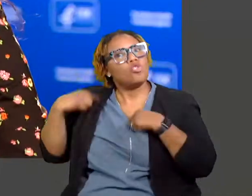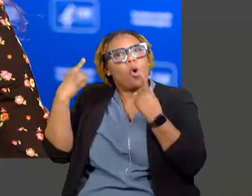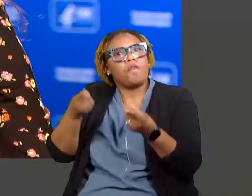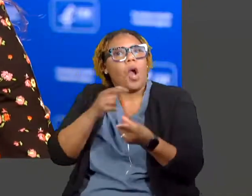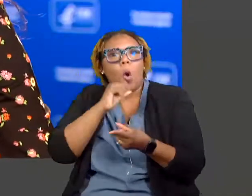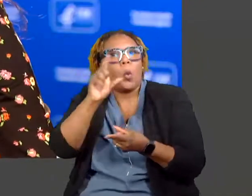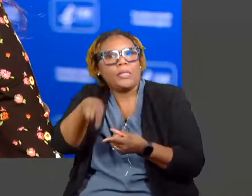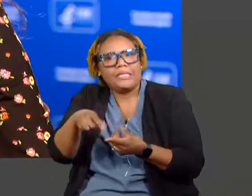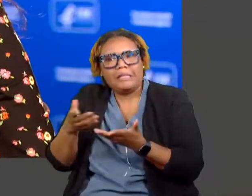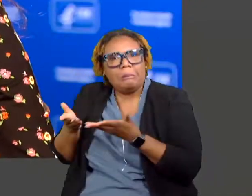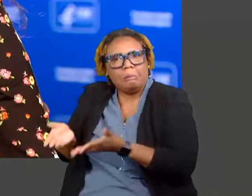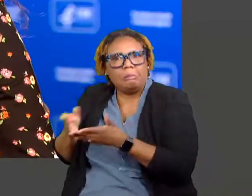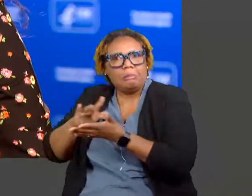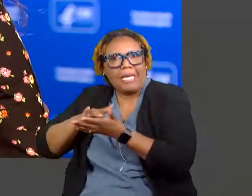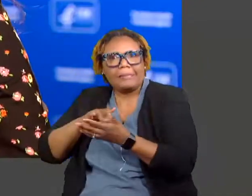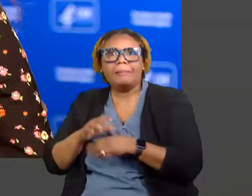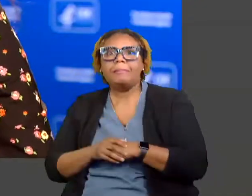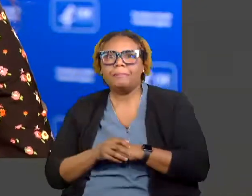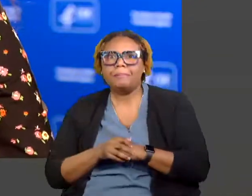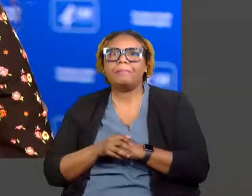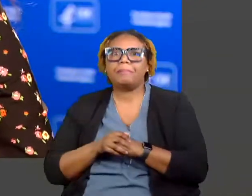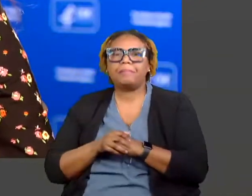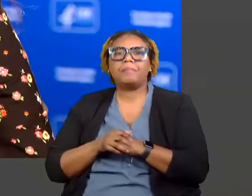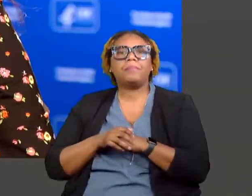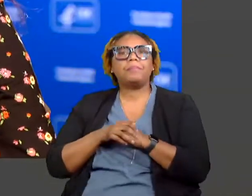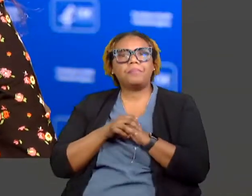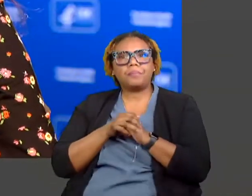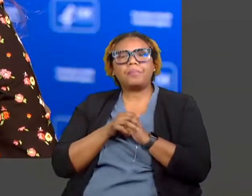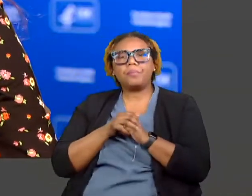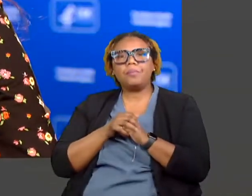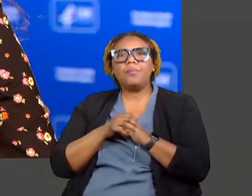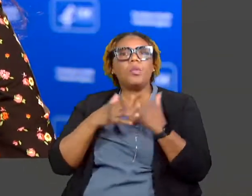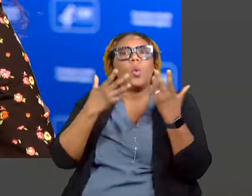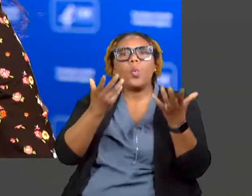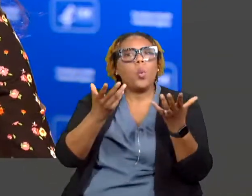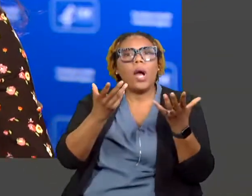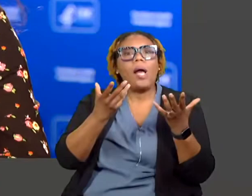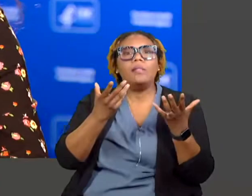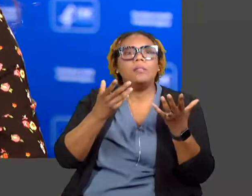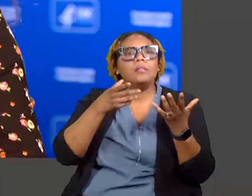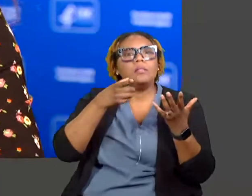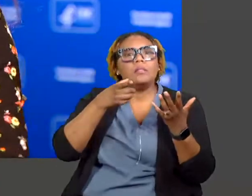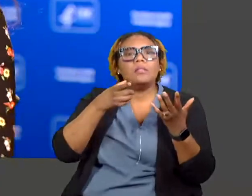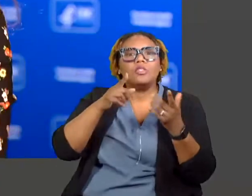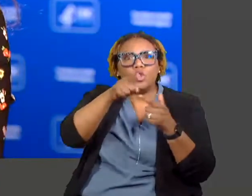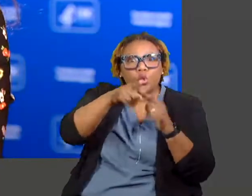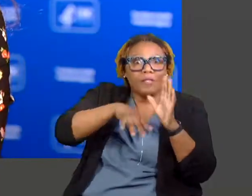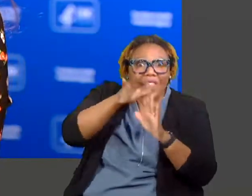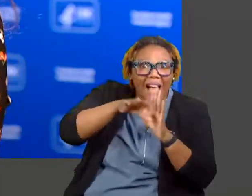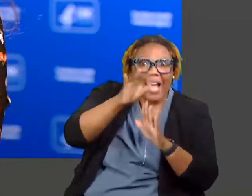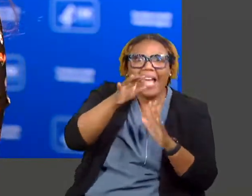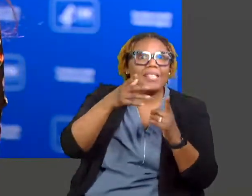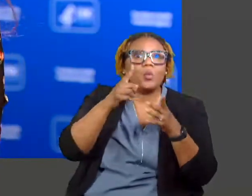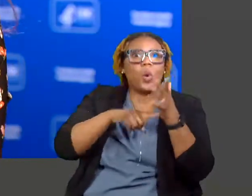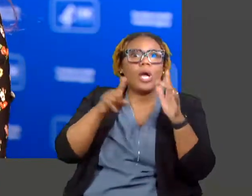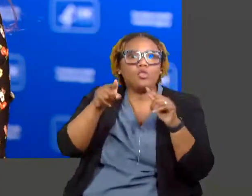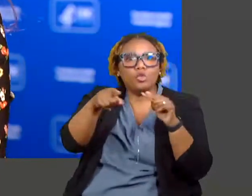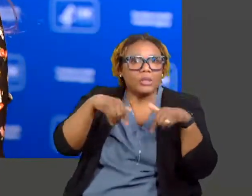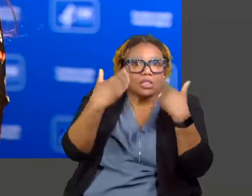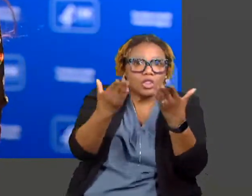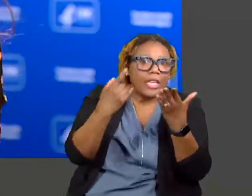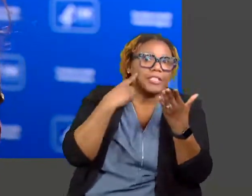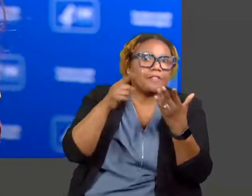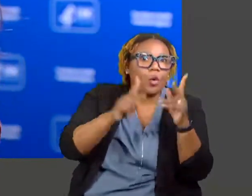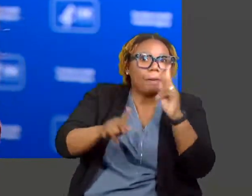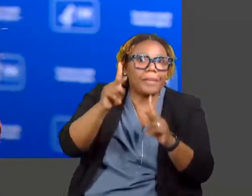And what development or finding would suggest a growing risk to the general population? Thankfully, you said we're not quite there yet,